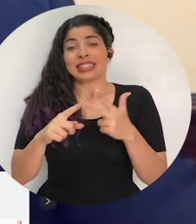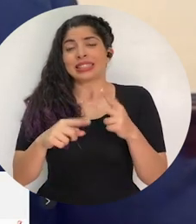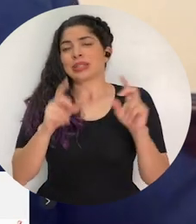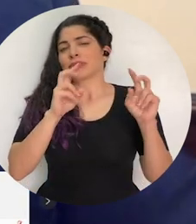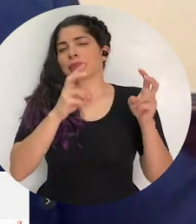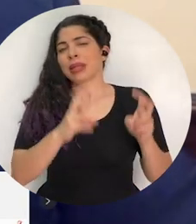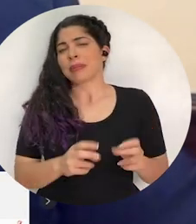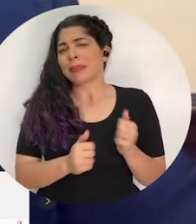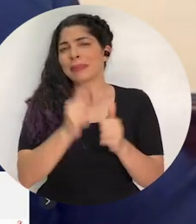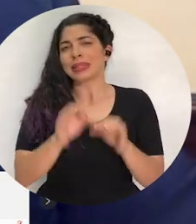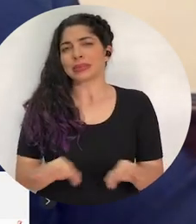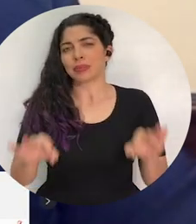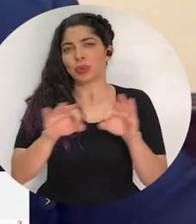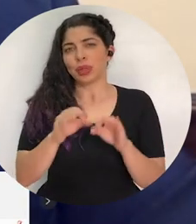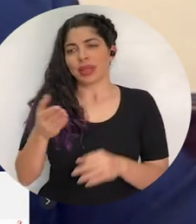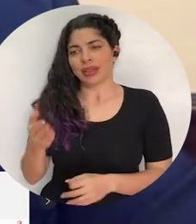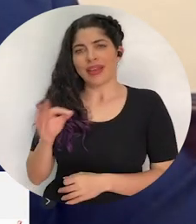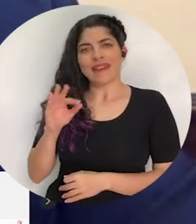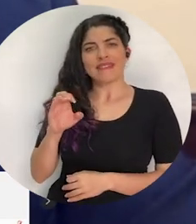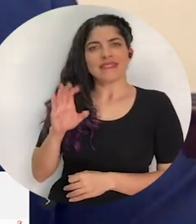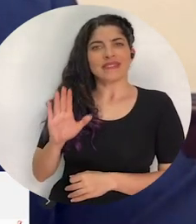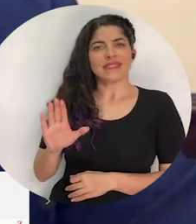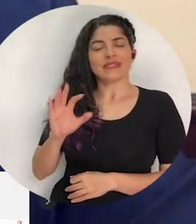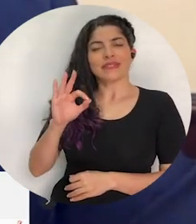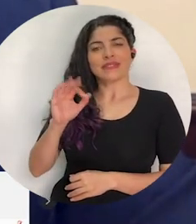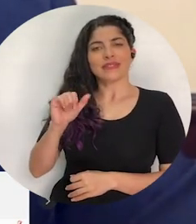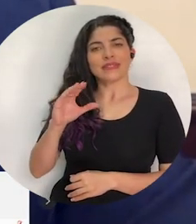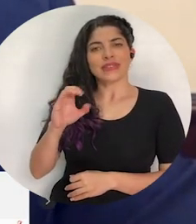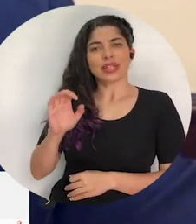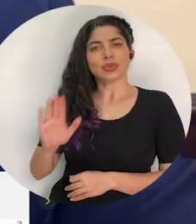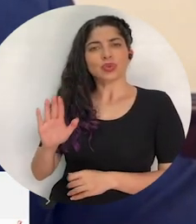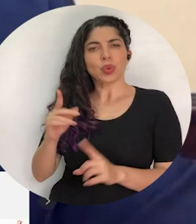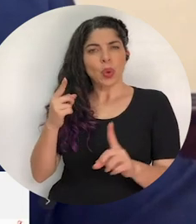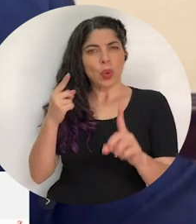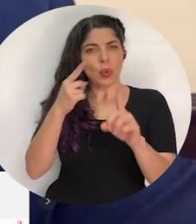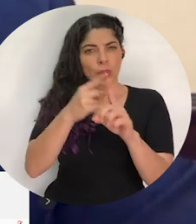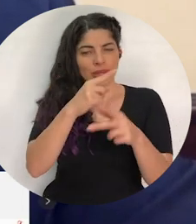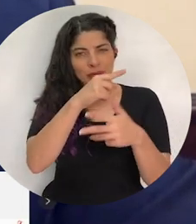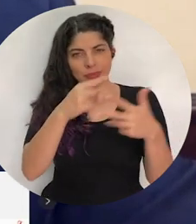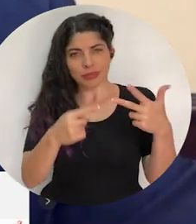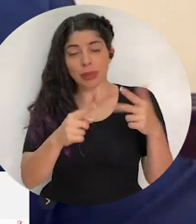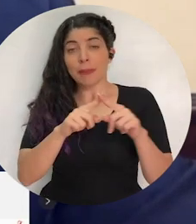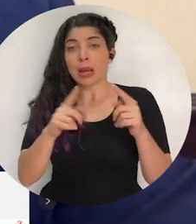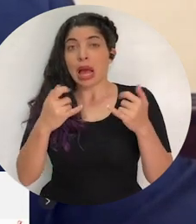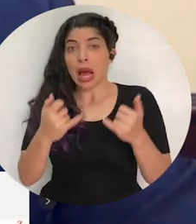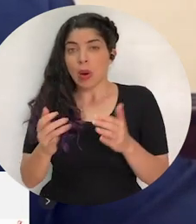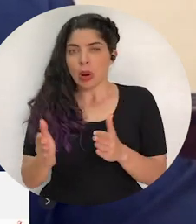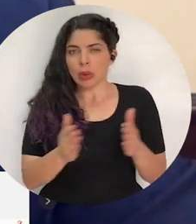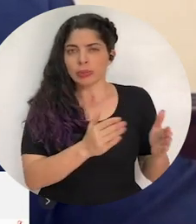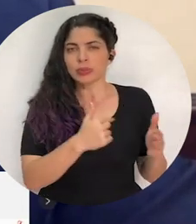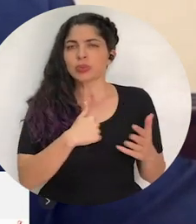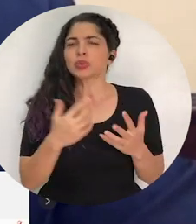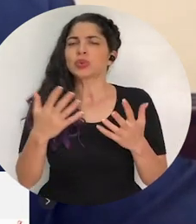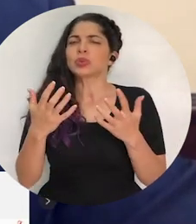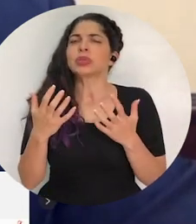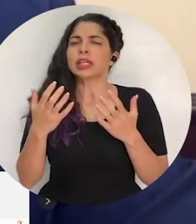So those are the main points of what FACE is all about. But now I want to